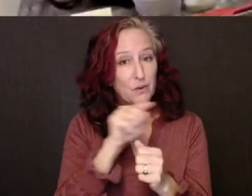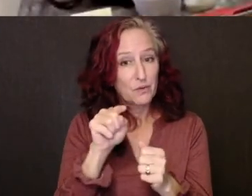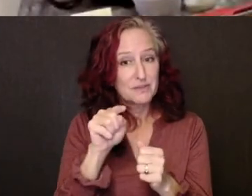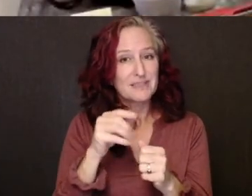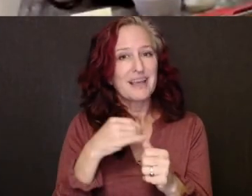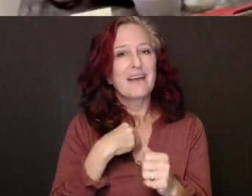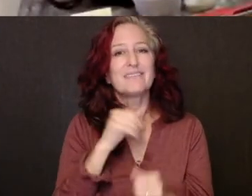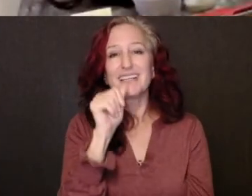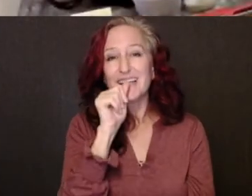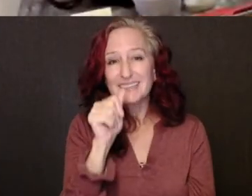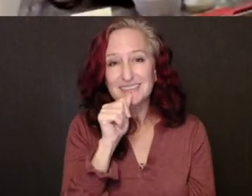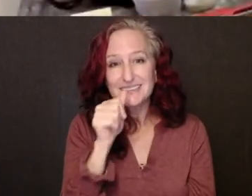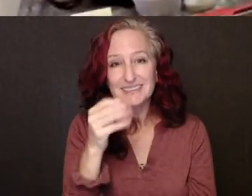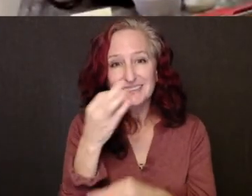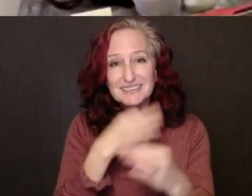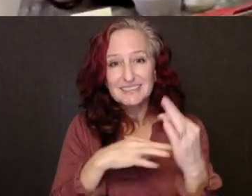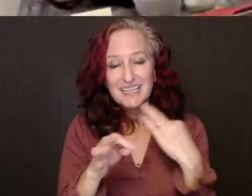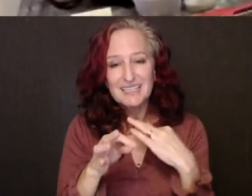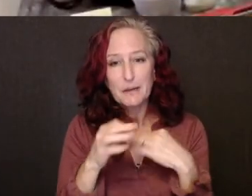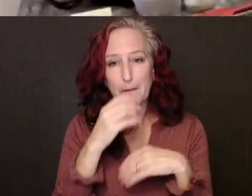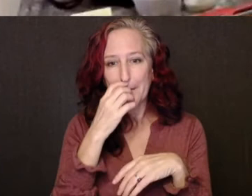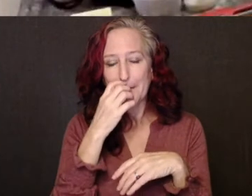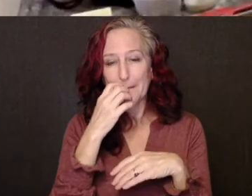like Miyokos. I know that there are a lot of